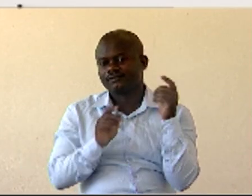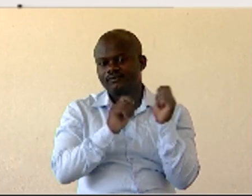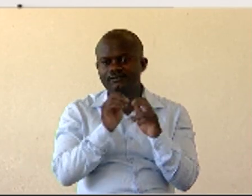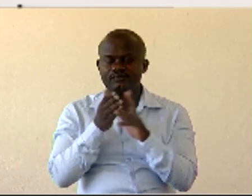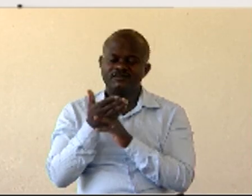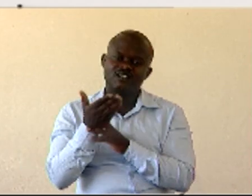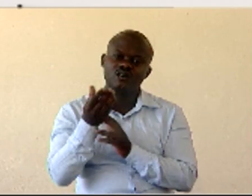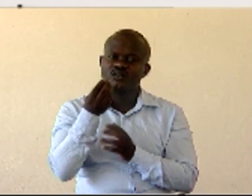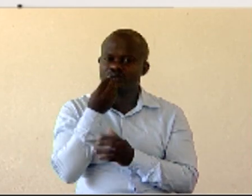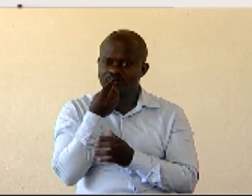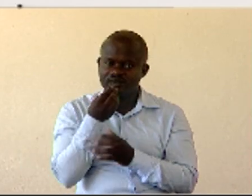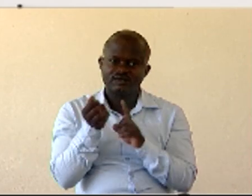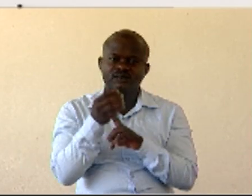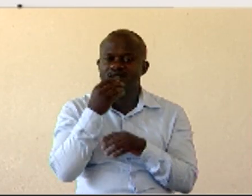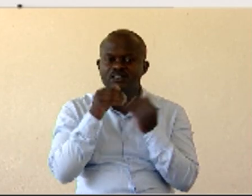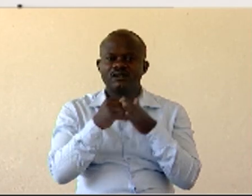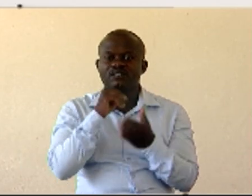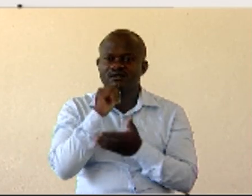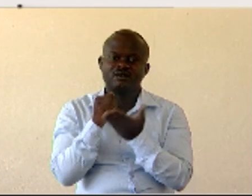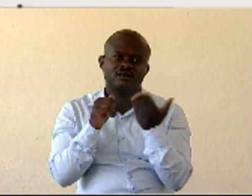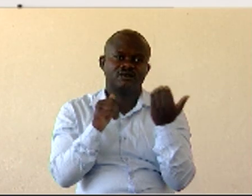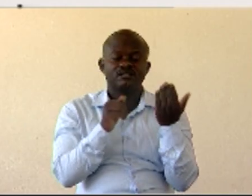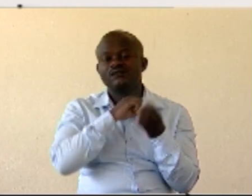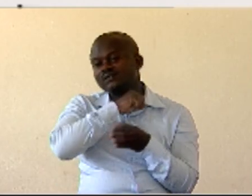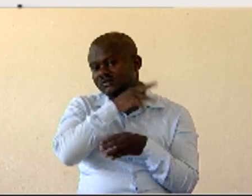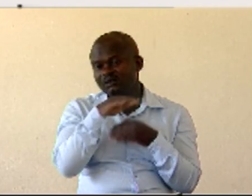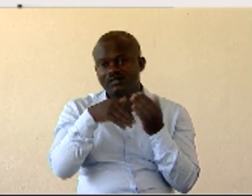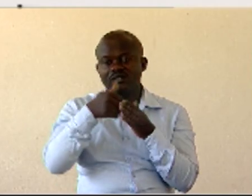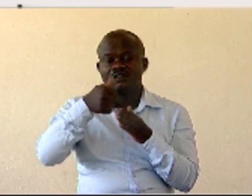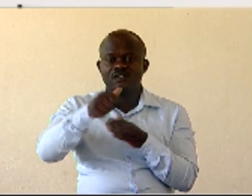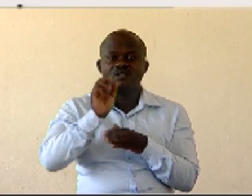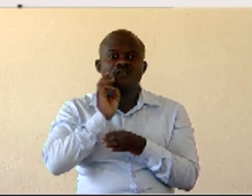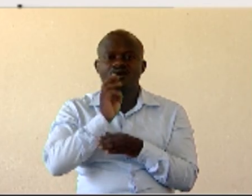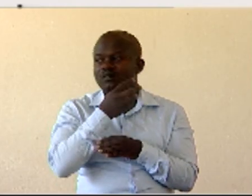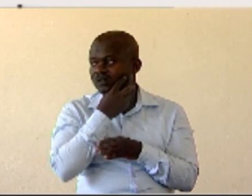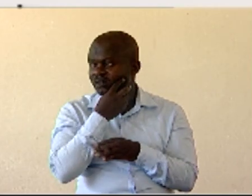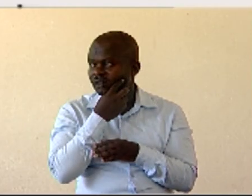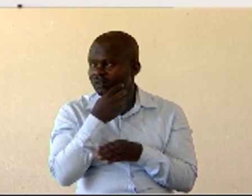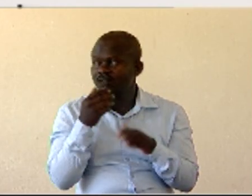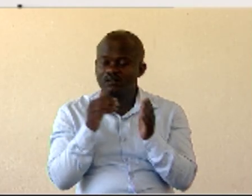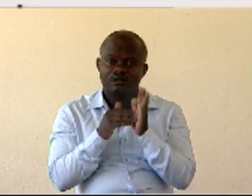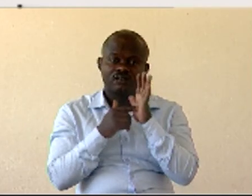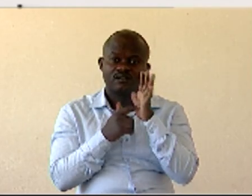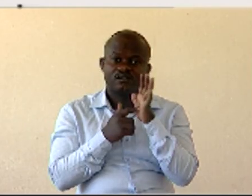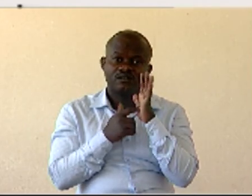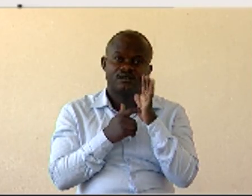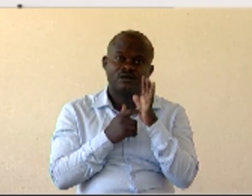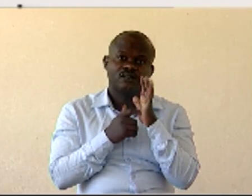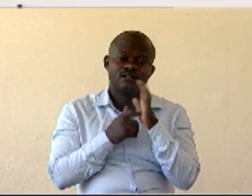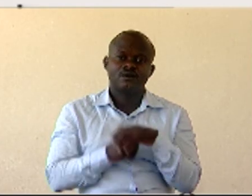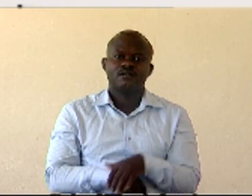transmitted through taking food that has been contaminated or water that has been contaminated, we mentioned about airborne